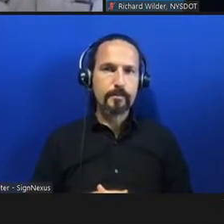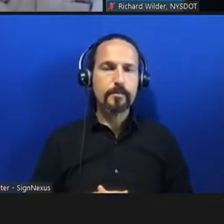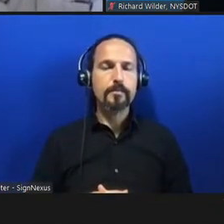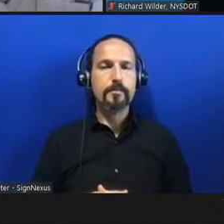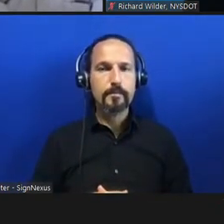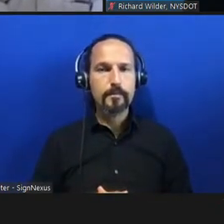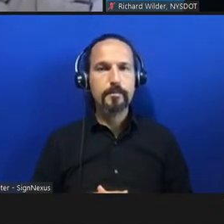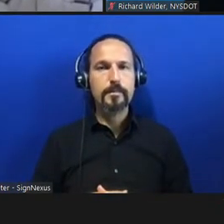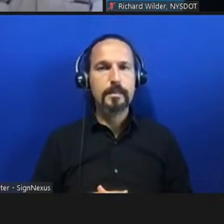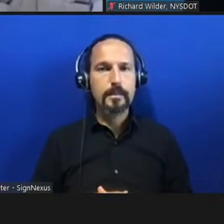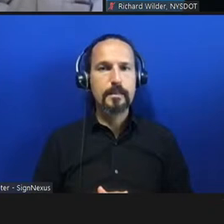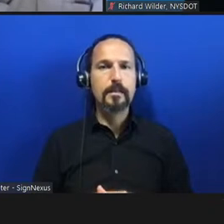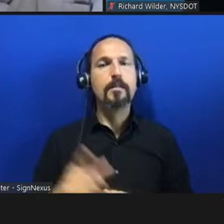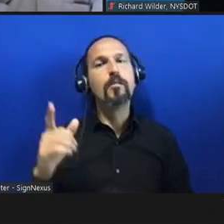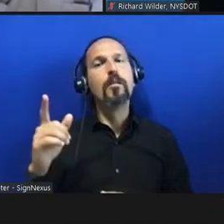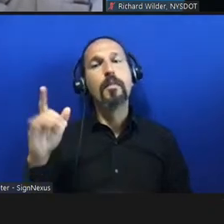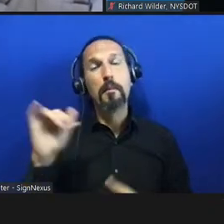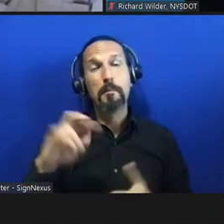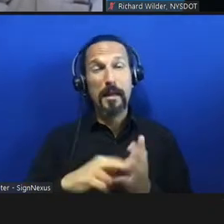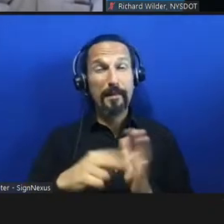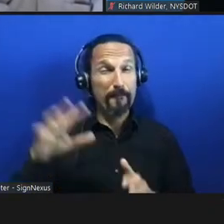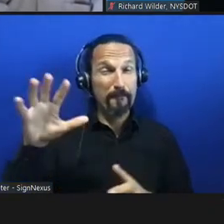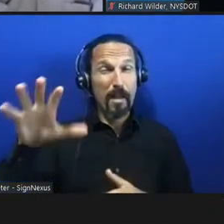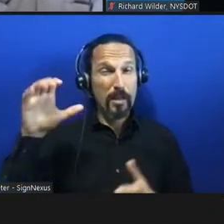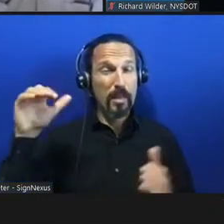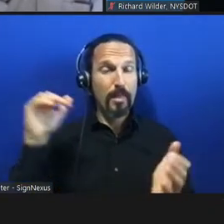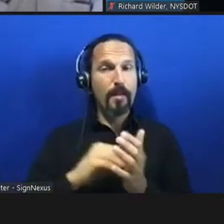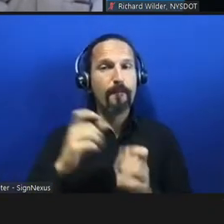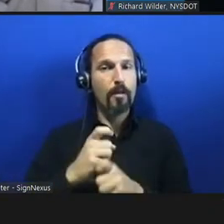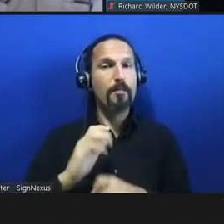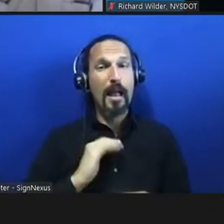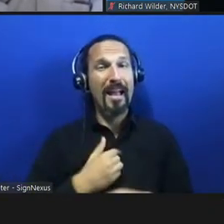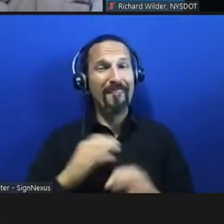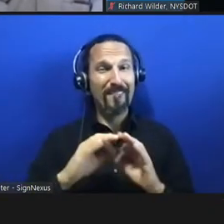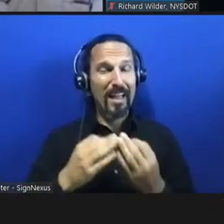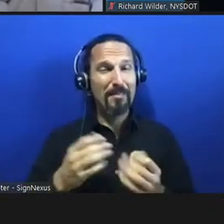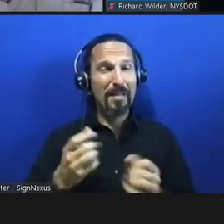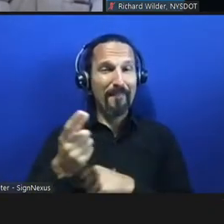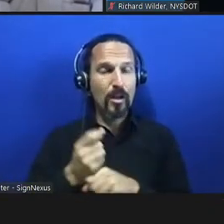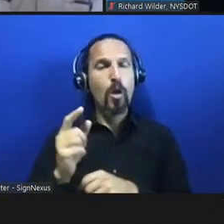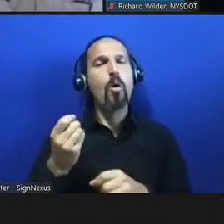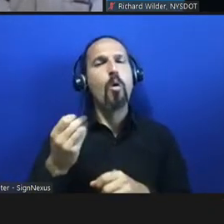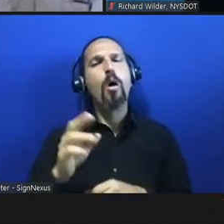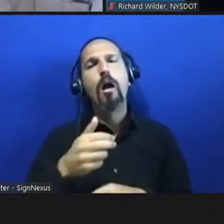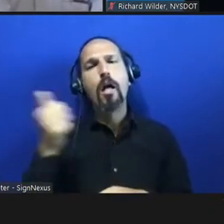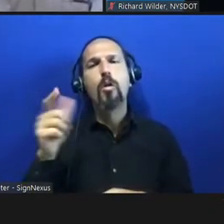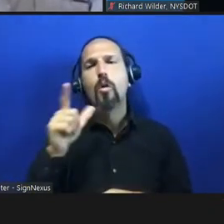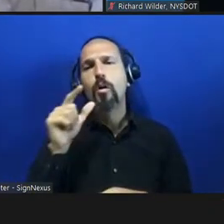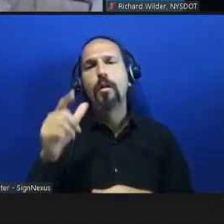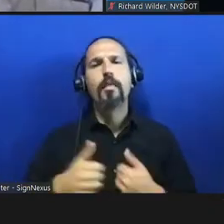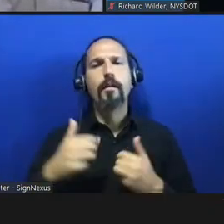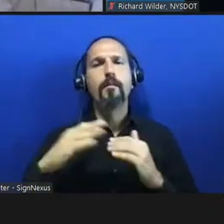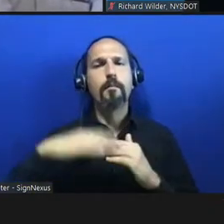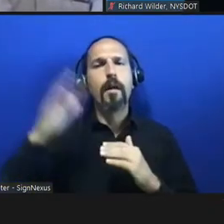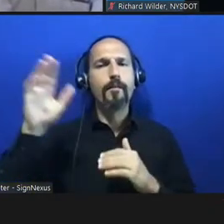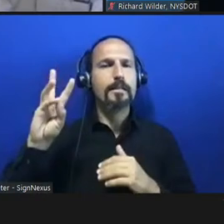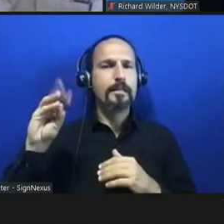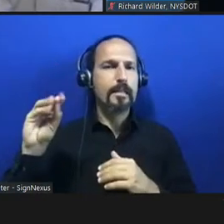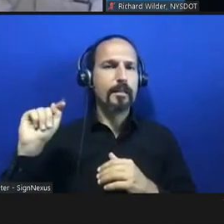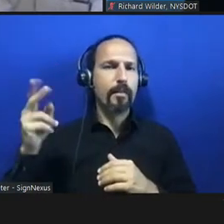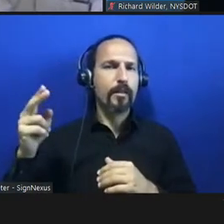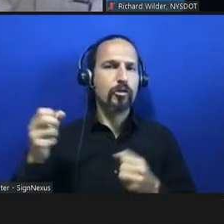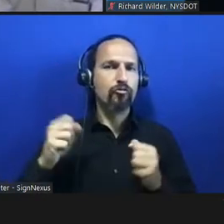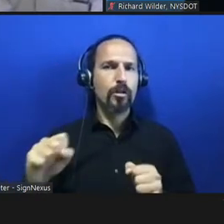um it would be up to the tune of five thousand dollars from our family a year versus someone who just happens to live above 60th Street we did not